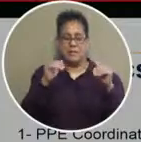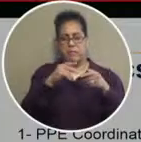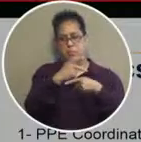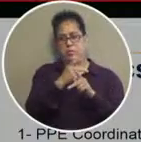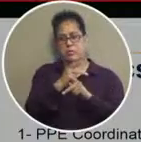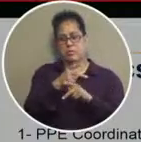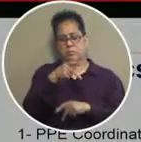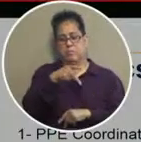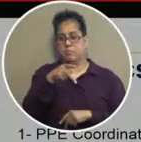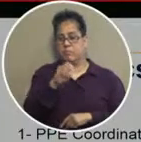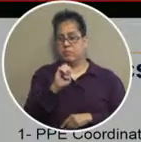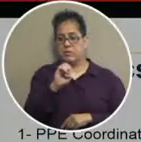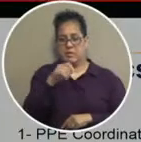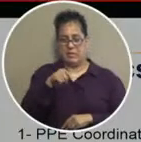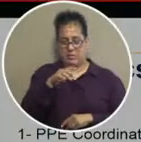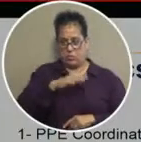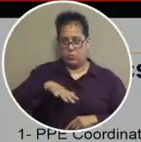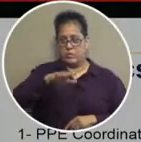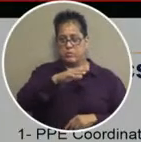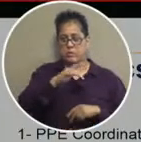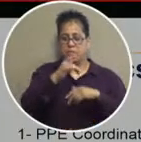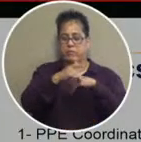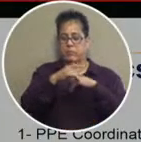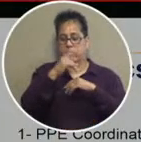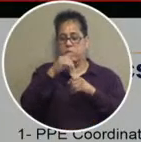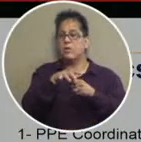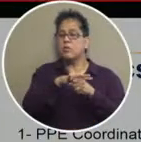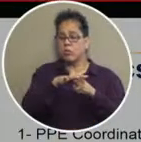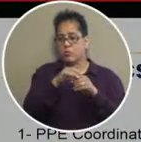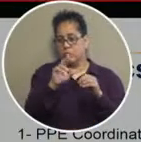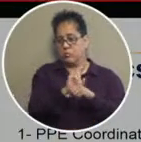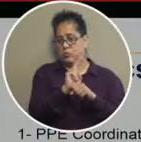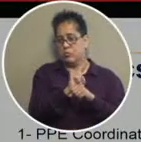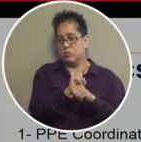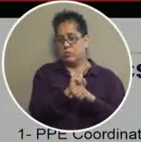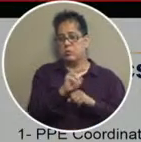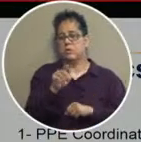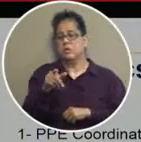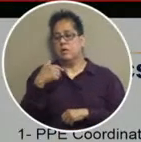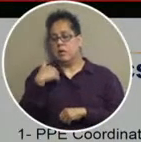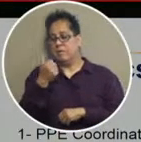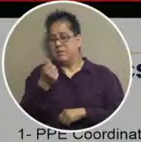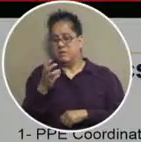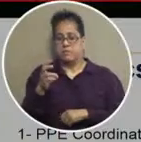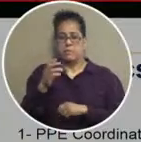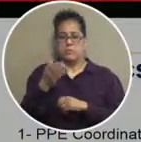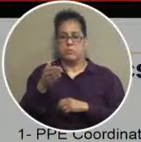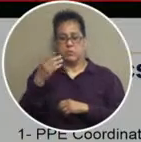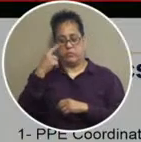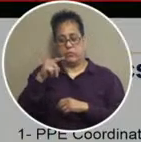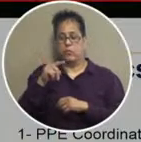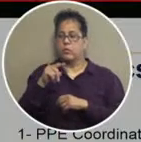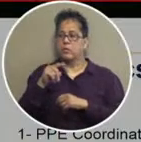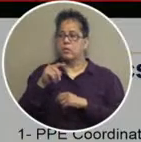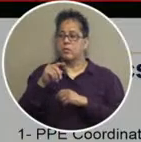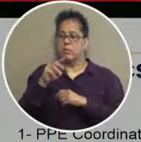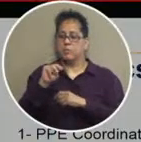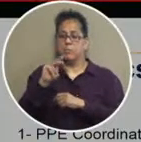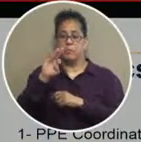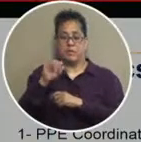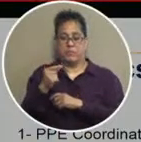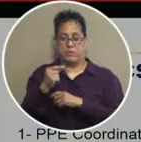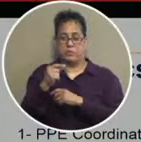of PPE in this region and available for local use. They've created multiple resources for medical device manufacturers in Juarez